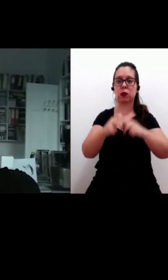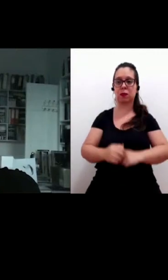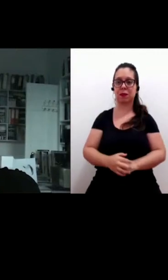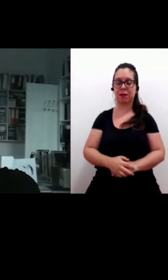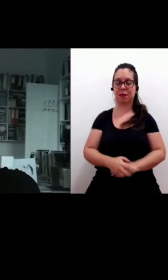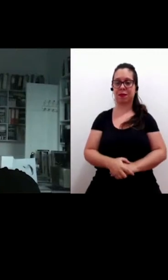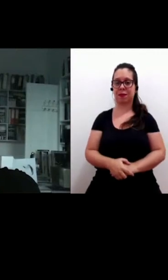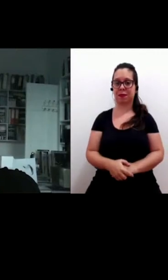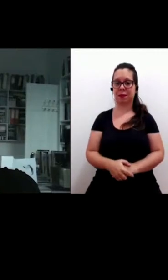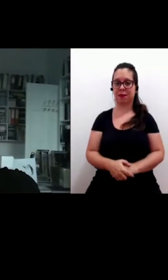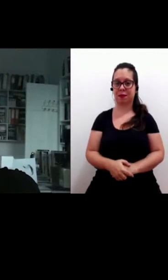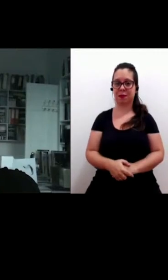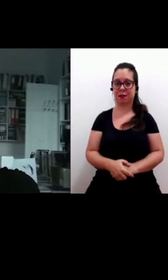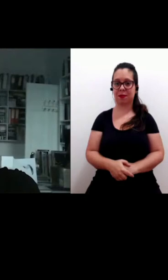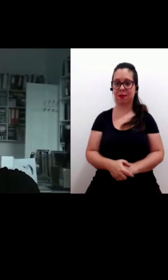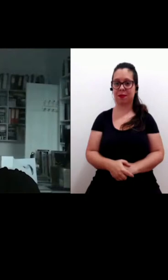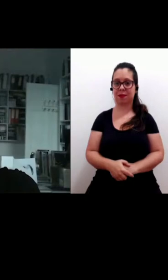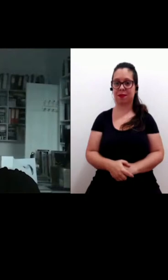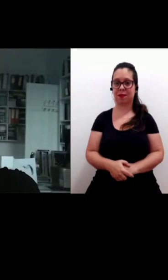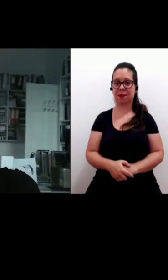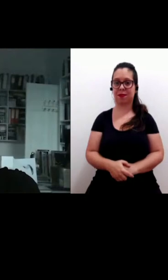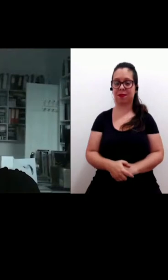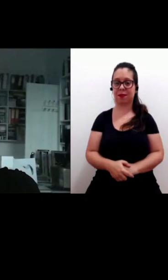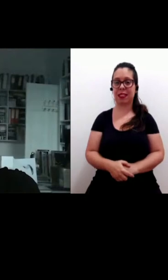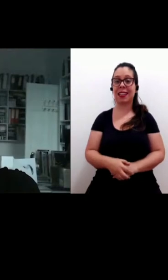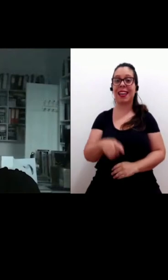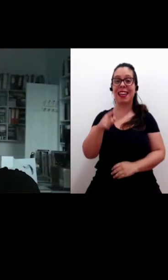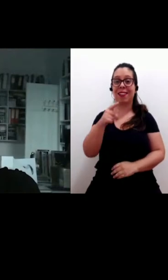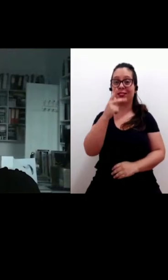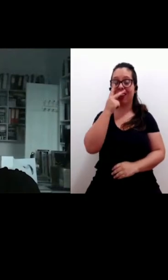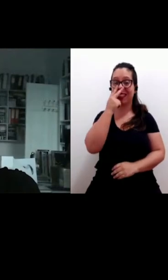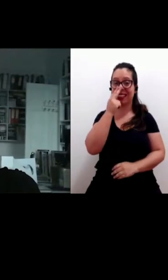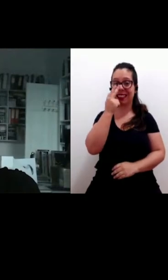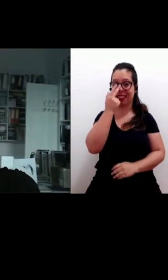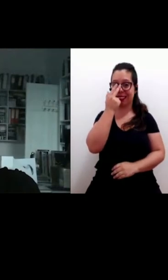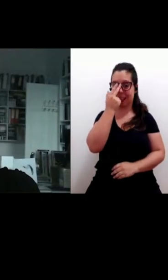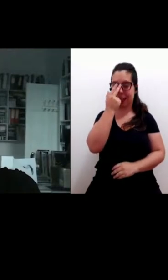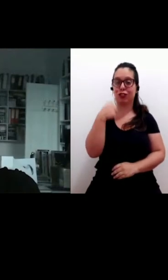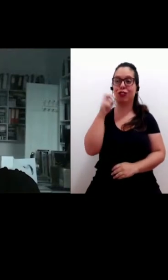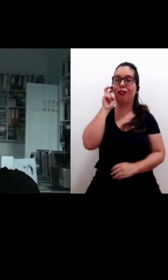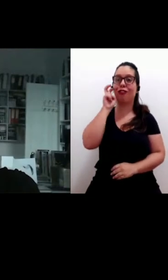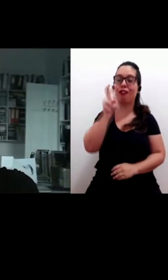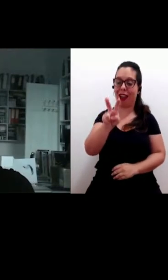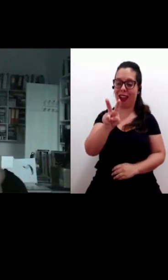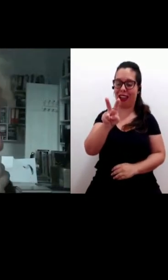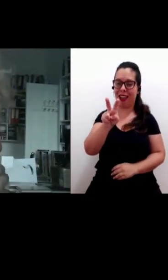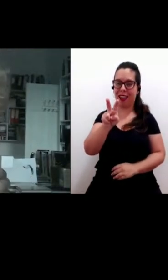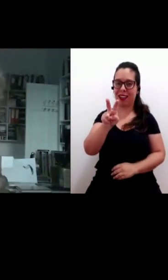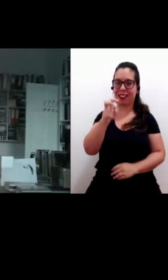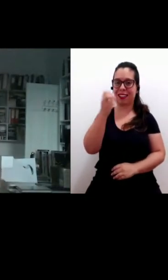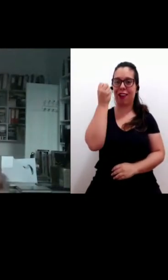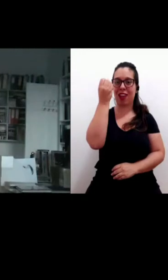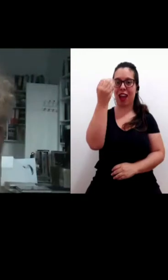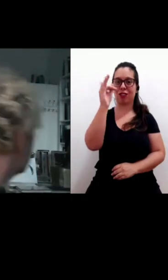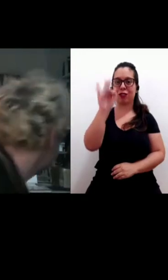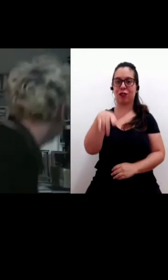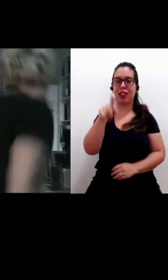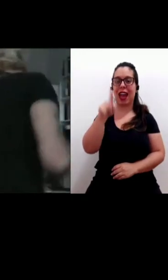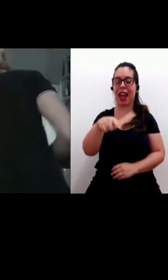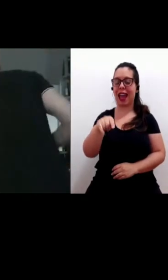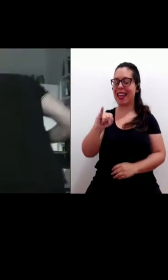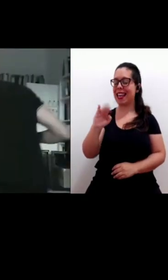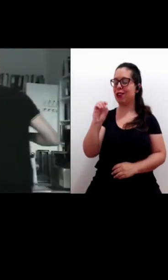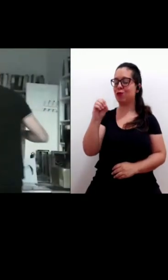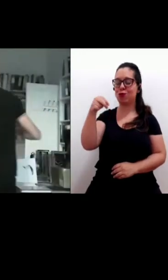you kept for us up to the end, because you saw it in the end of the trip, is an icon. Yes, I've got a picture of that.